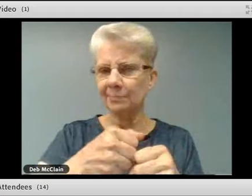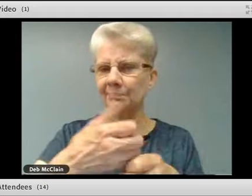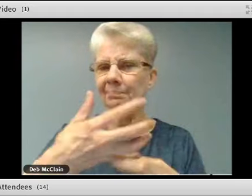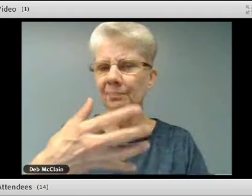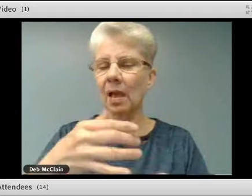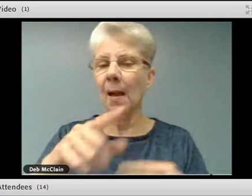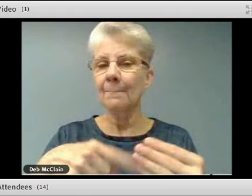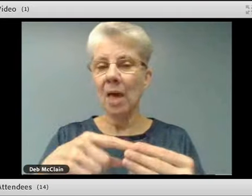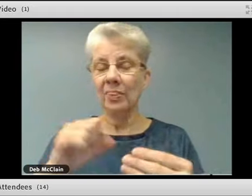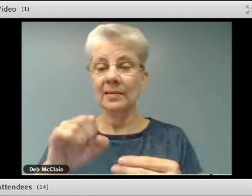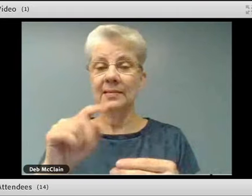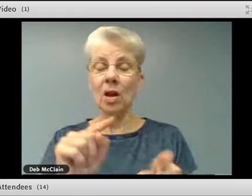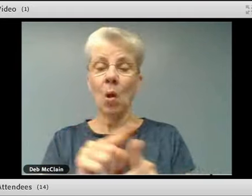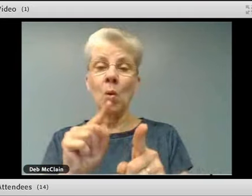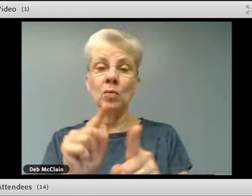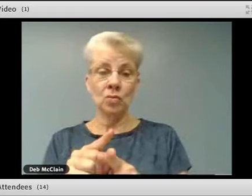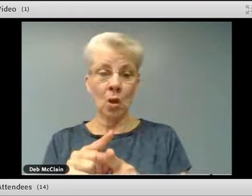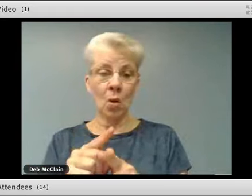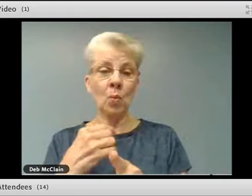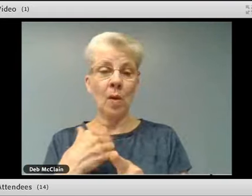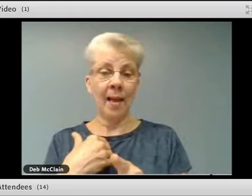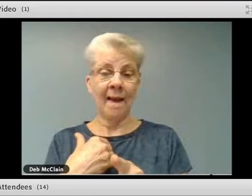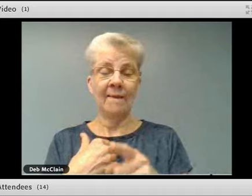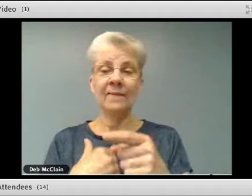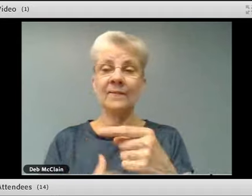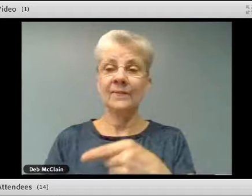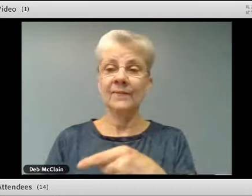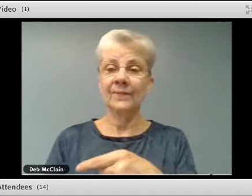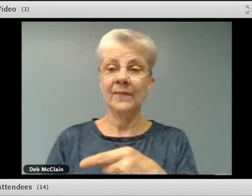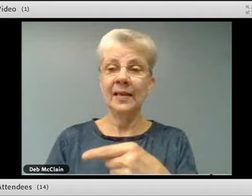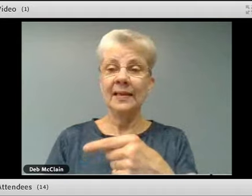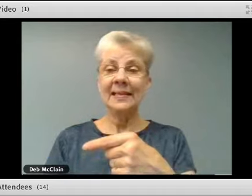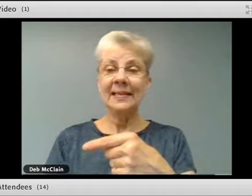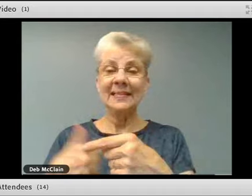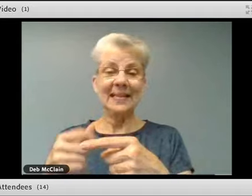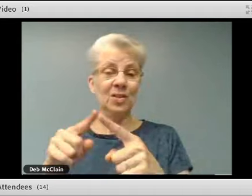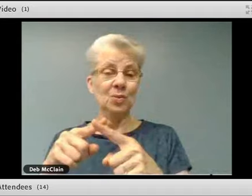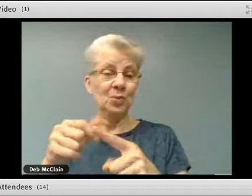see 10 to 15 sources